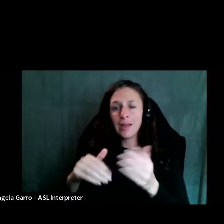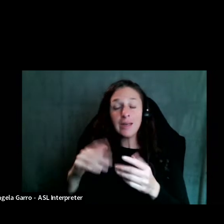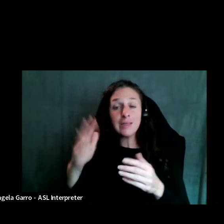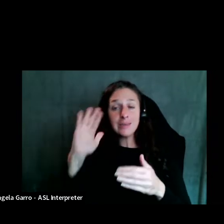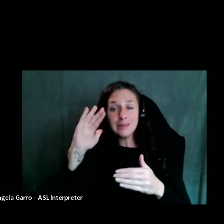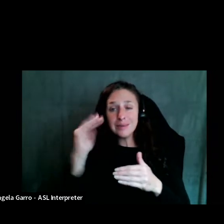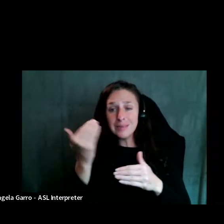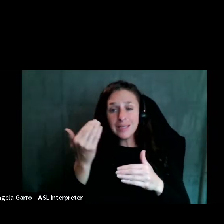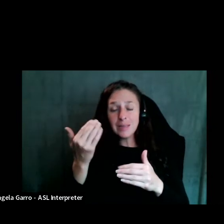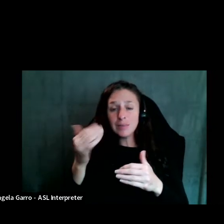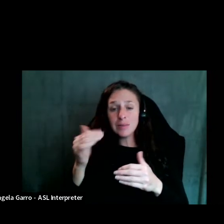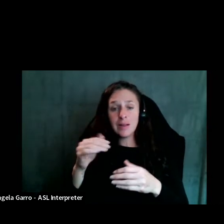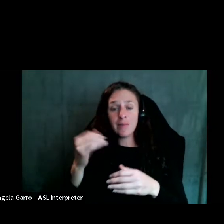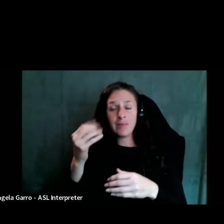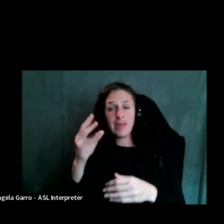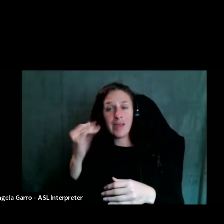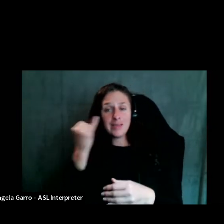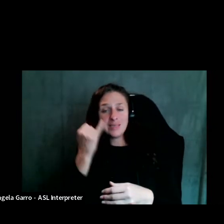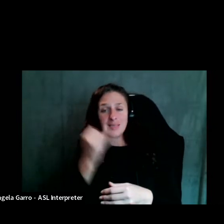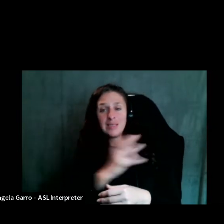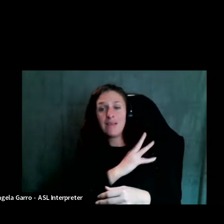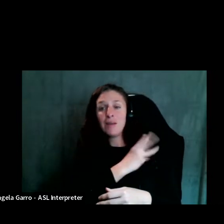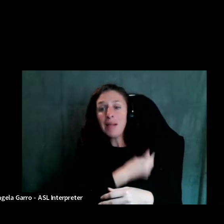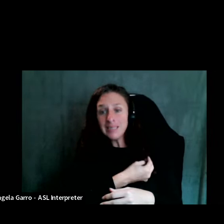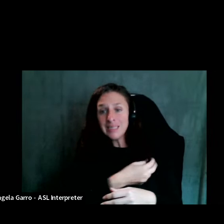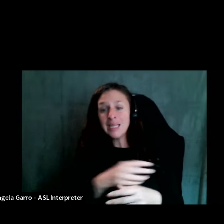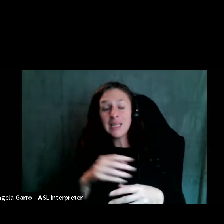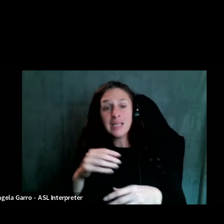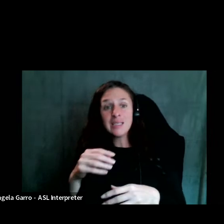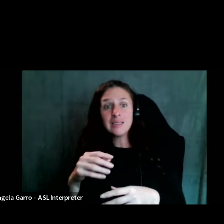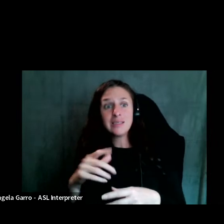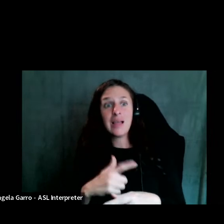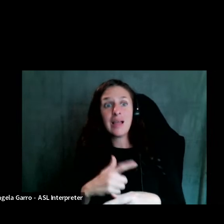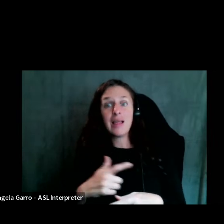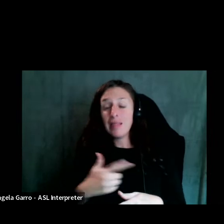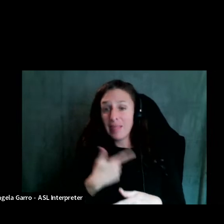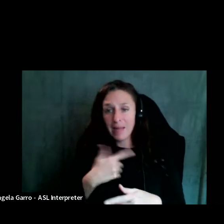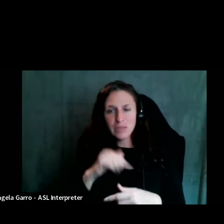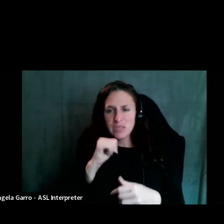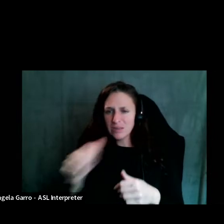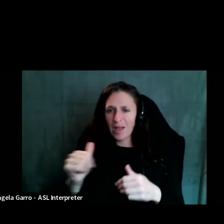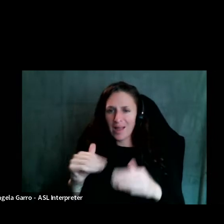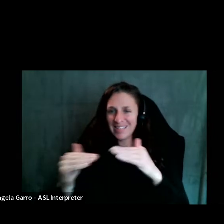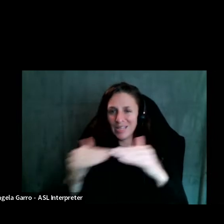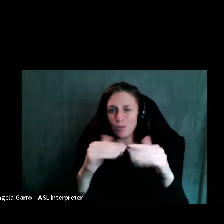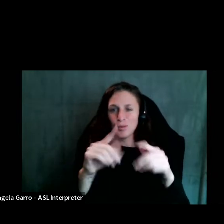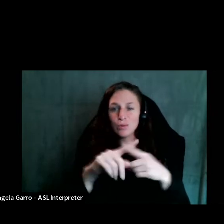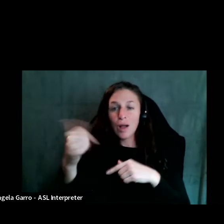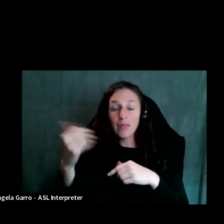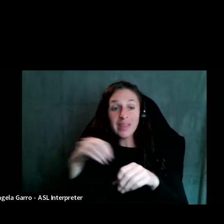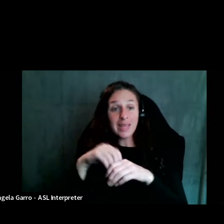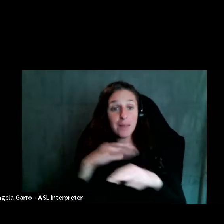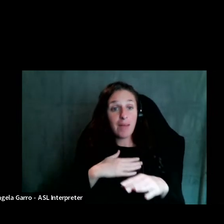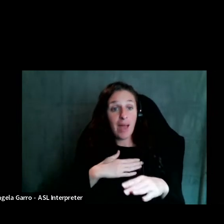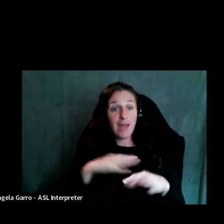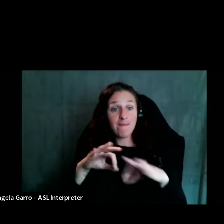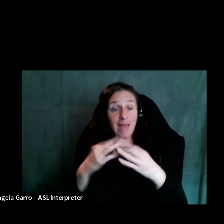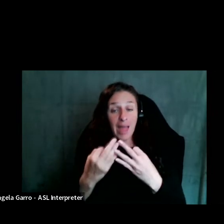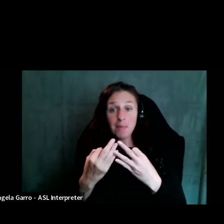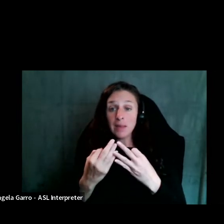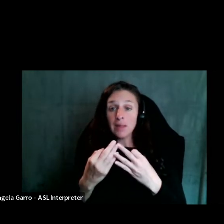as if Palestinians' lives are not treated as equal to all others. In my family, the value of